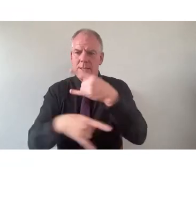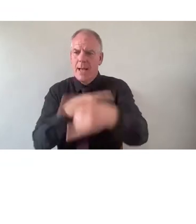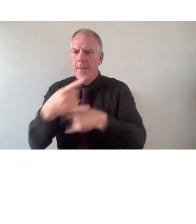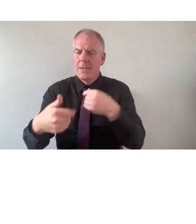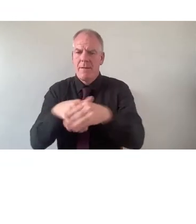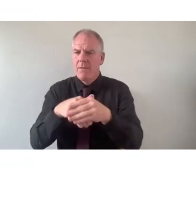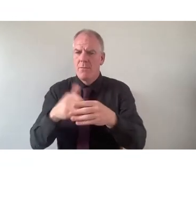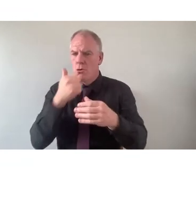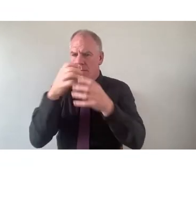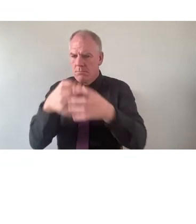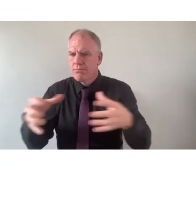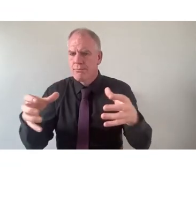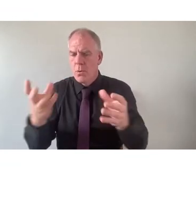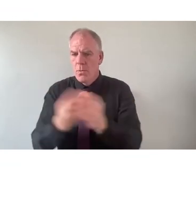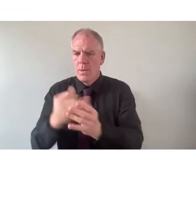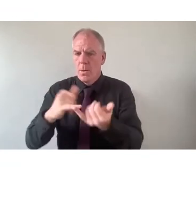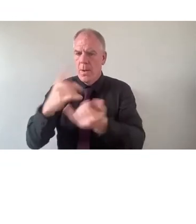those trends?